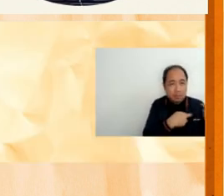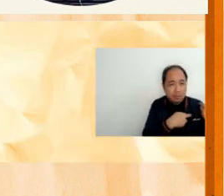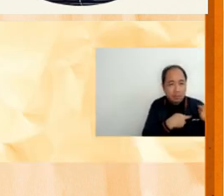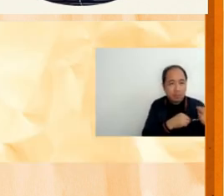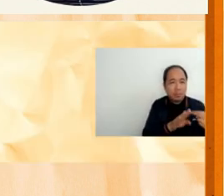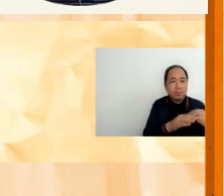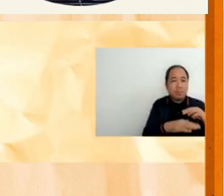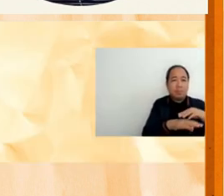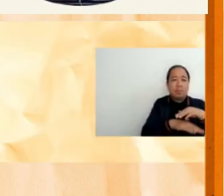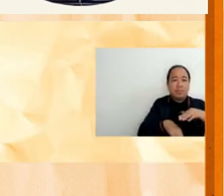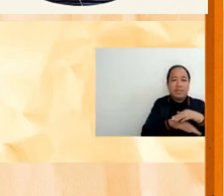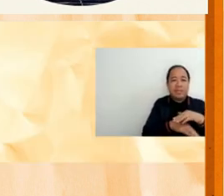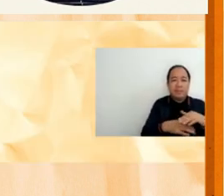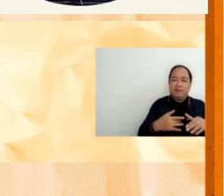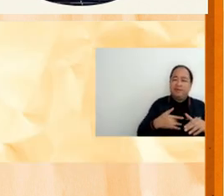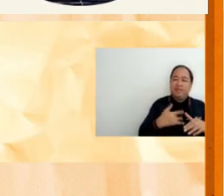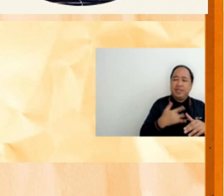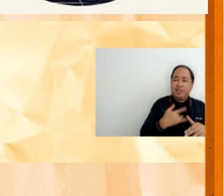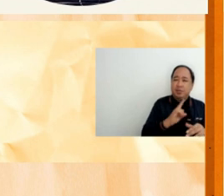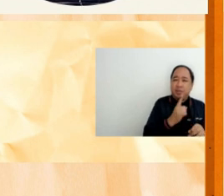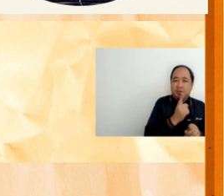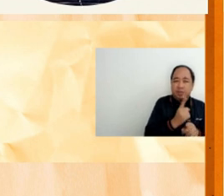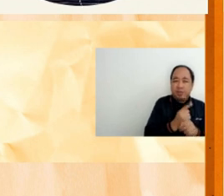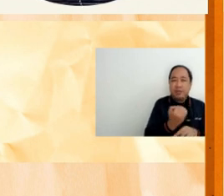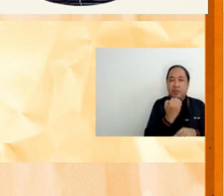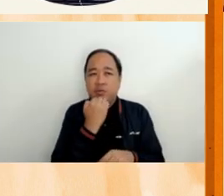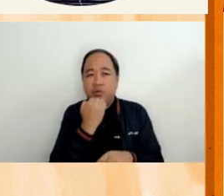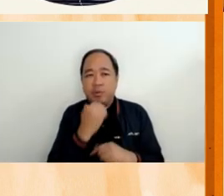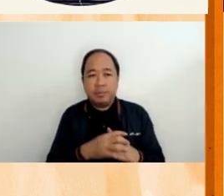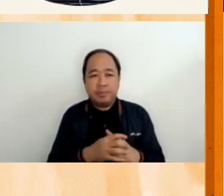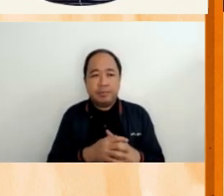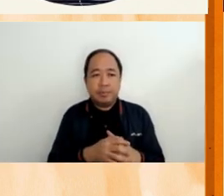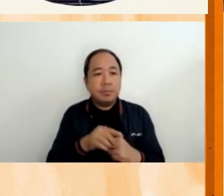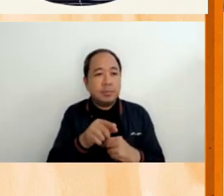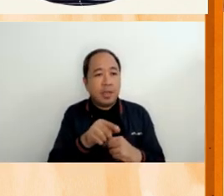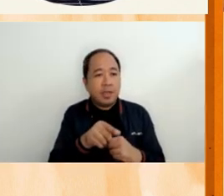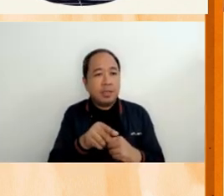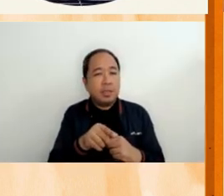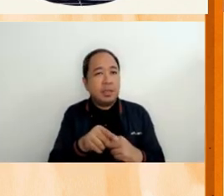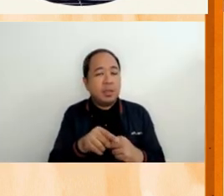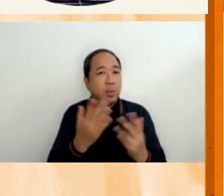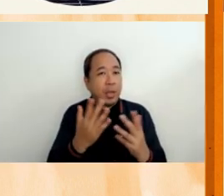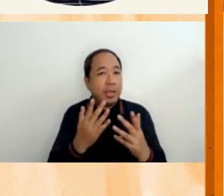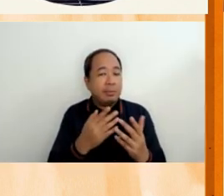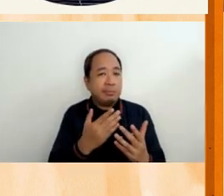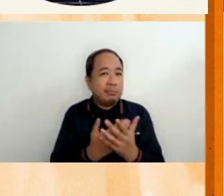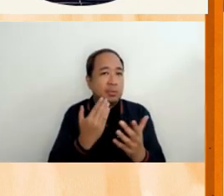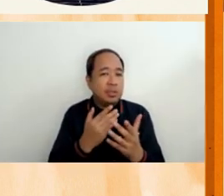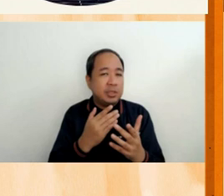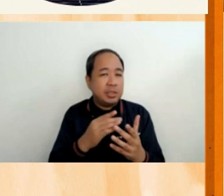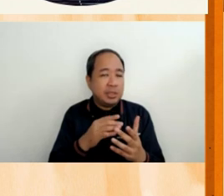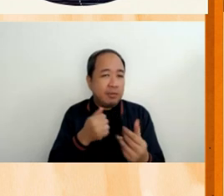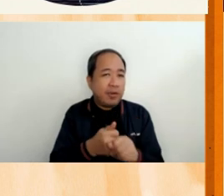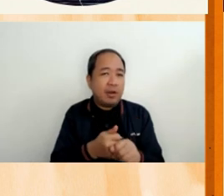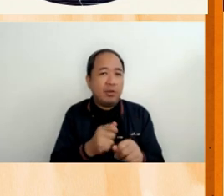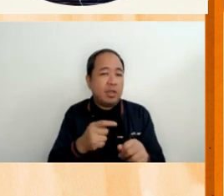fundamental sense of right and wrong. And these values form the basis for making wise choices